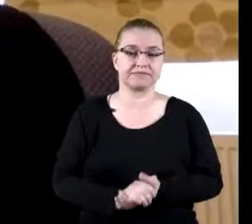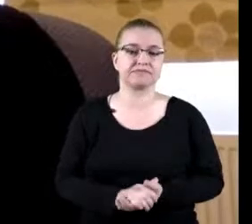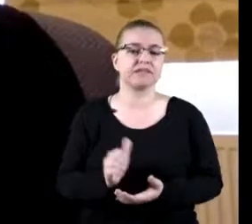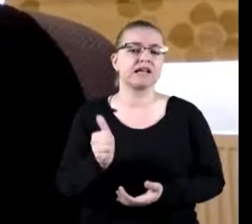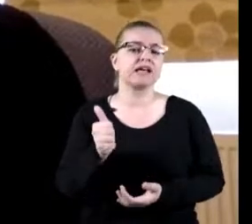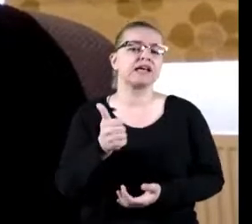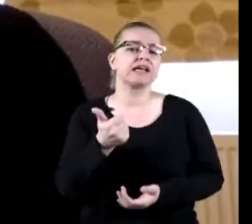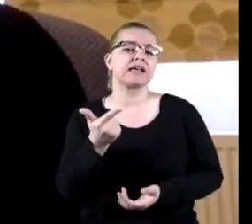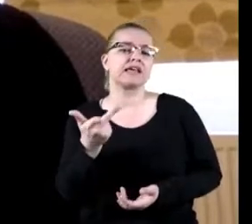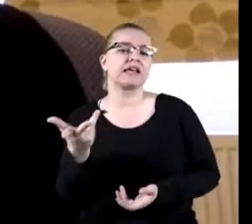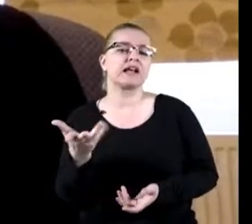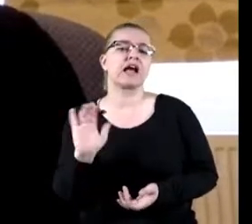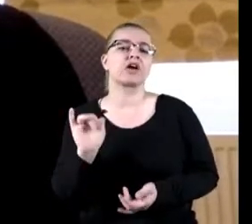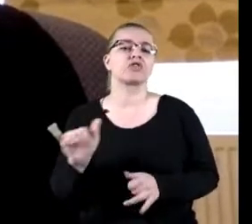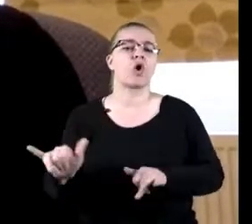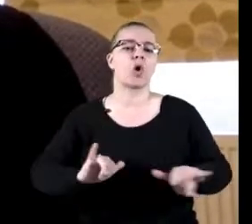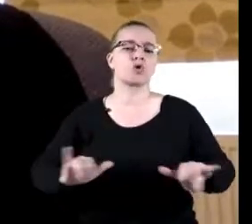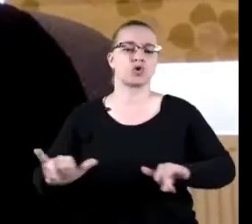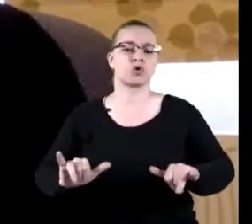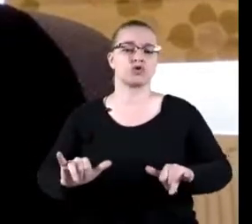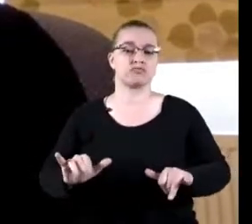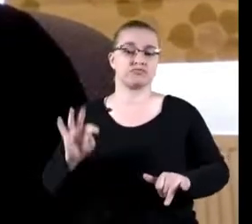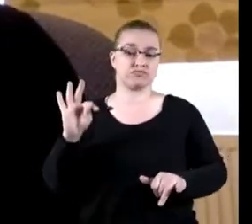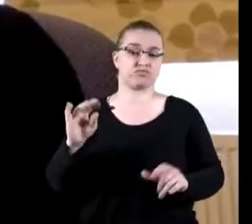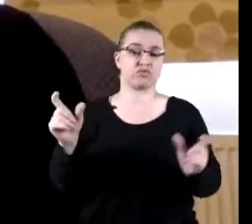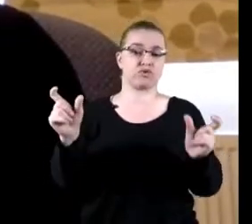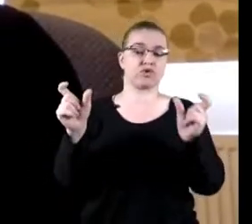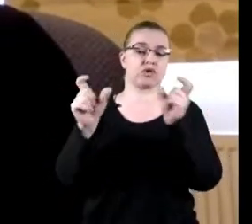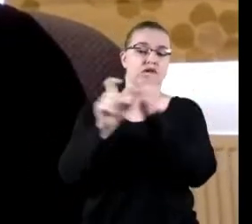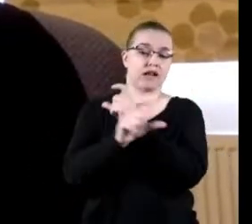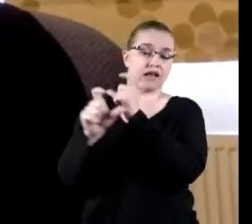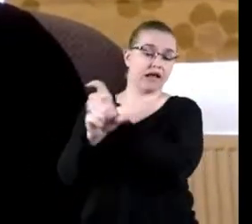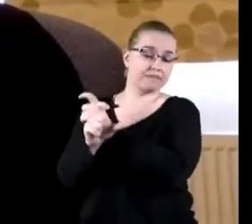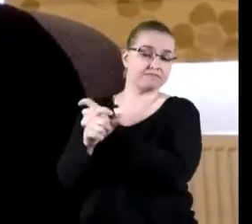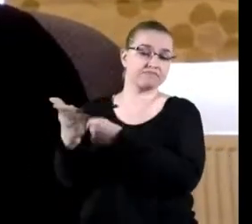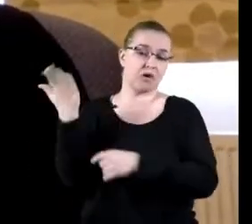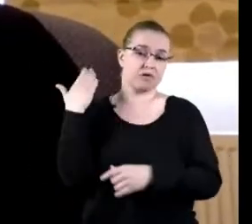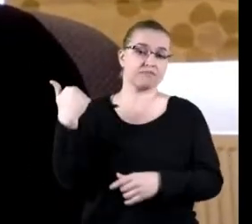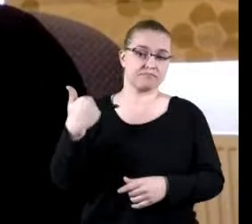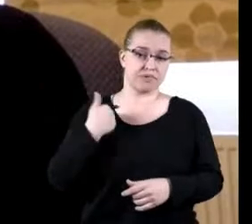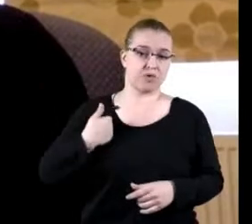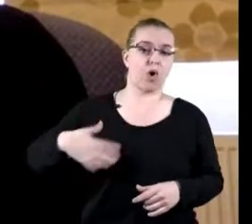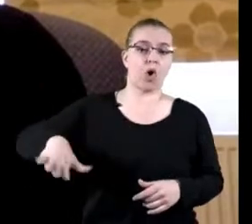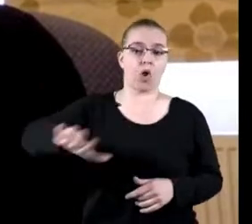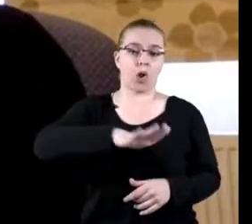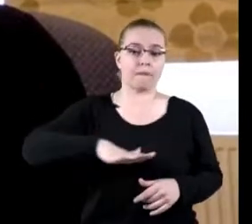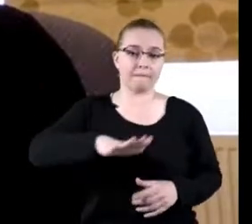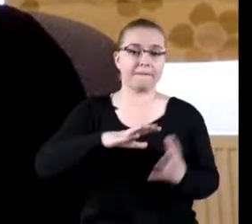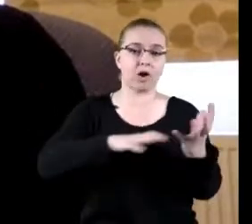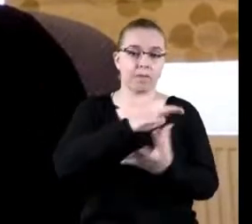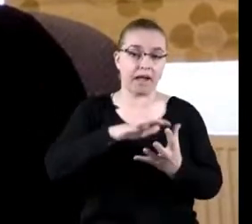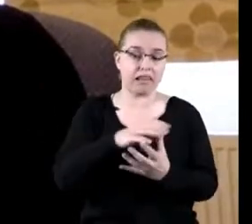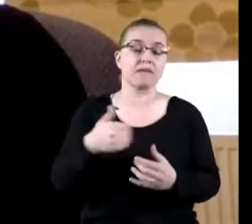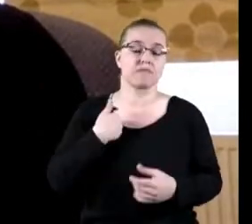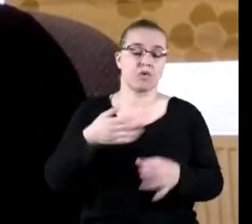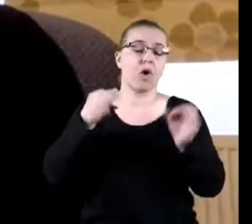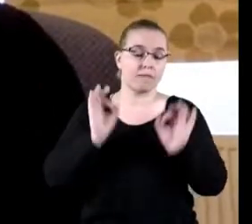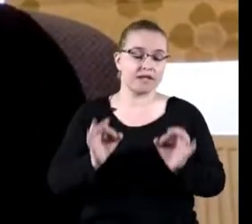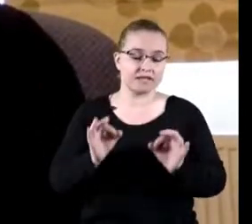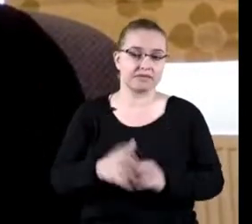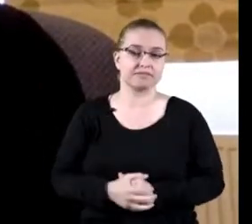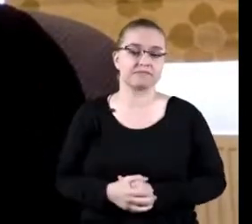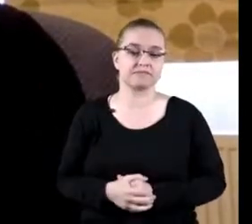cities were present at last month's global platform. I was impressed by local officials sharing their